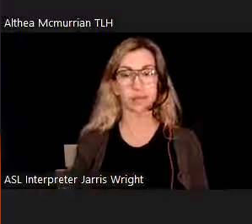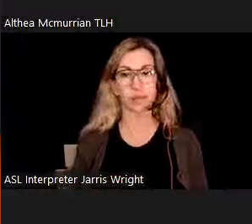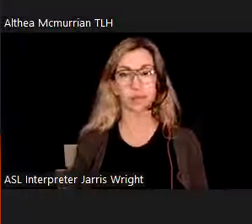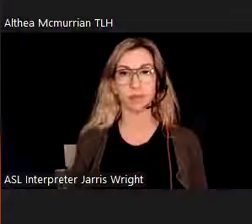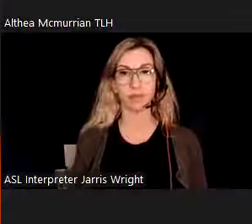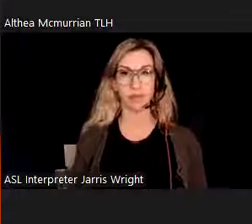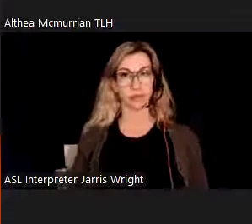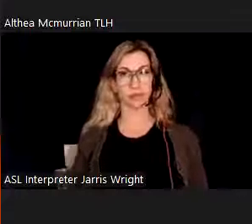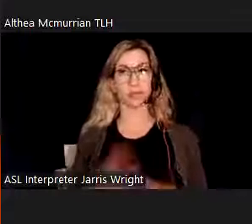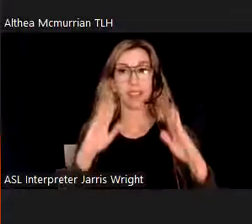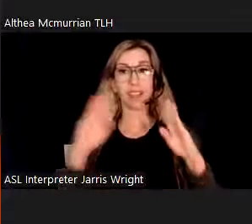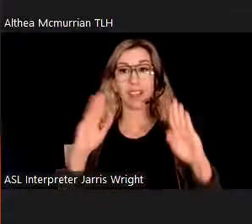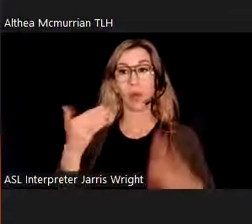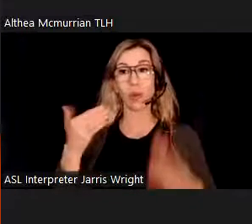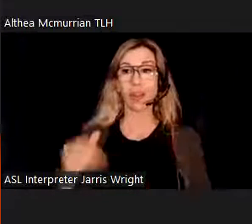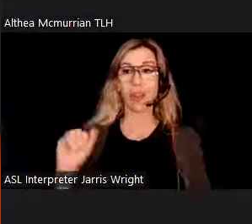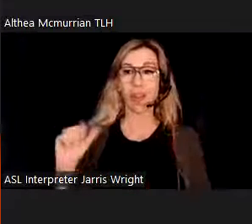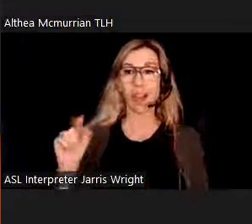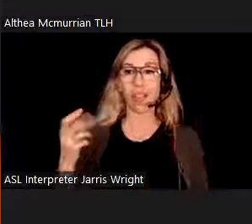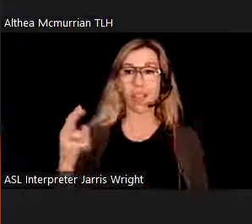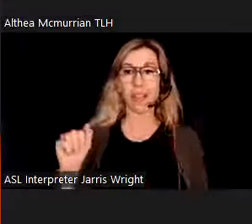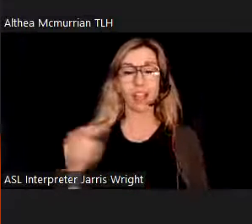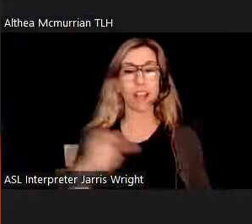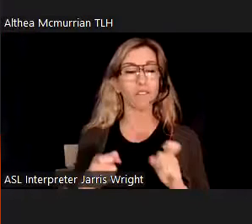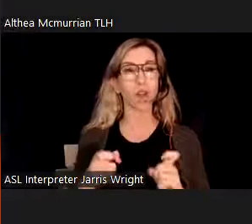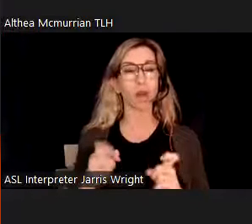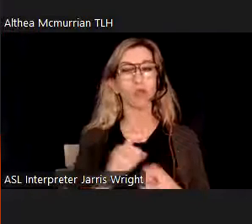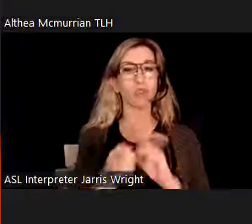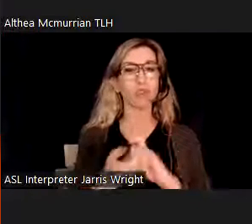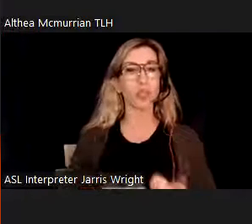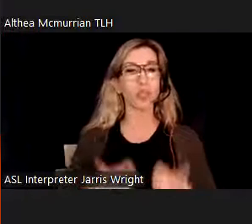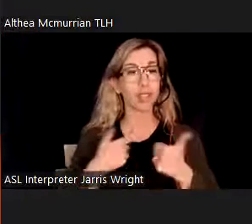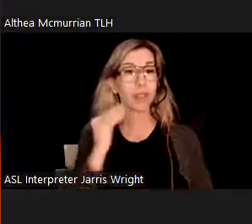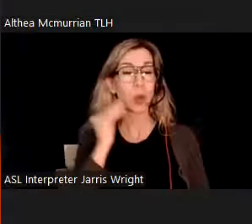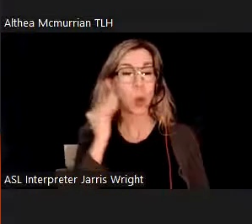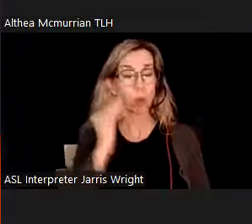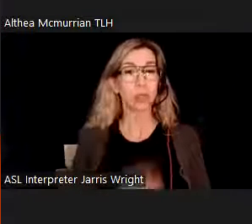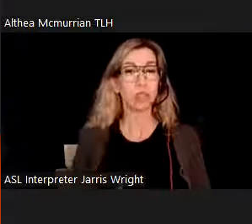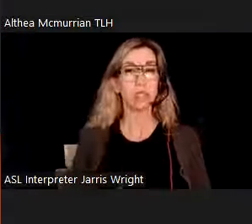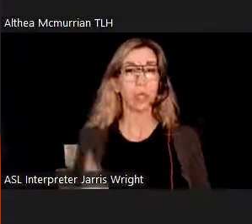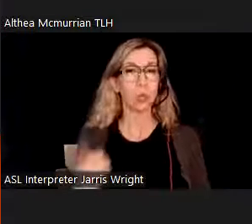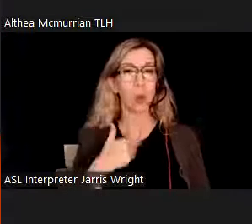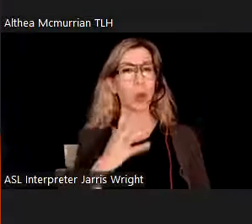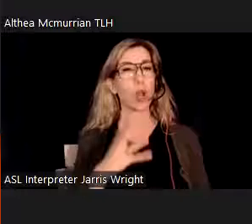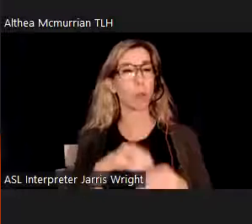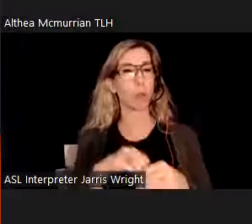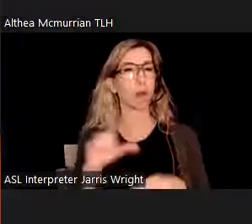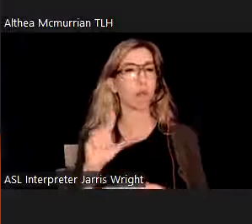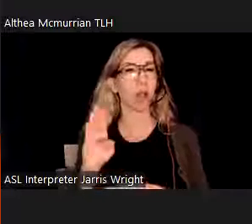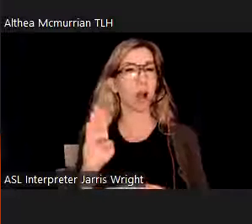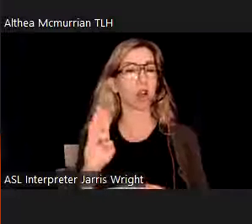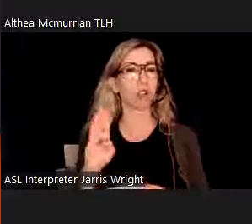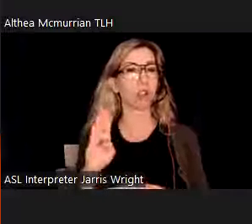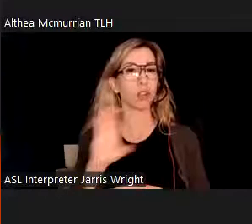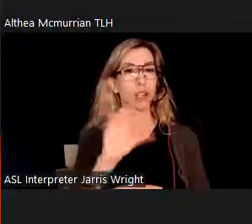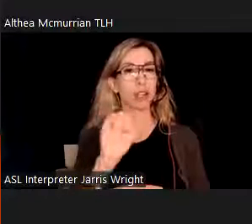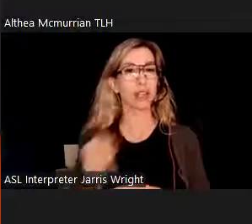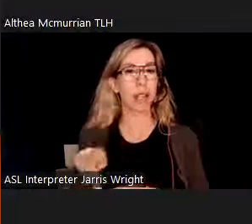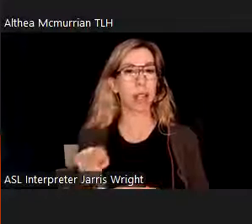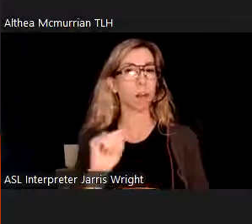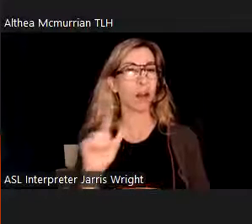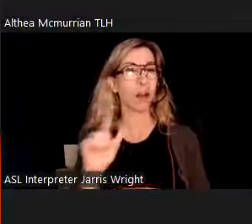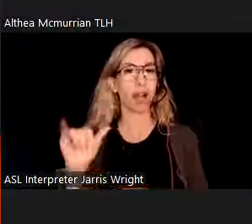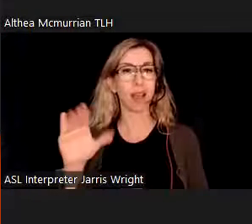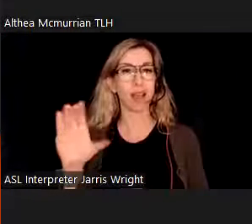Hi, this is Althea from Transformational Living Homes, and we're part of the Long Beach CAP Alliance. There are